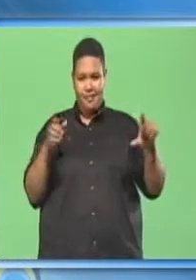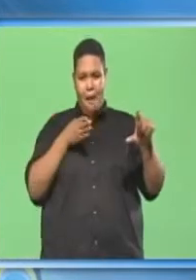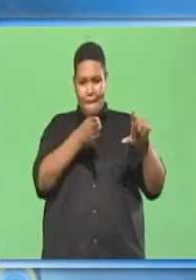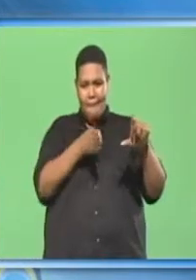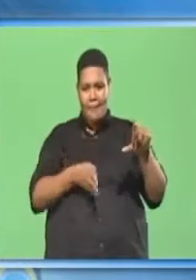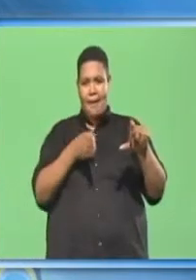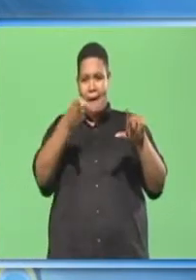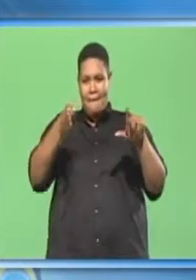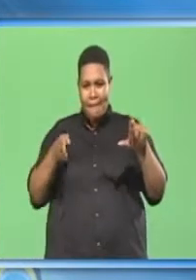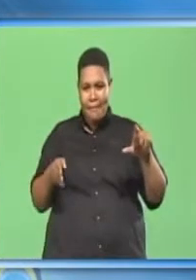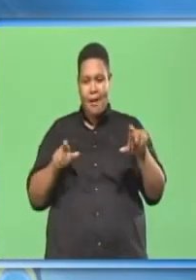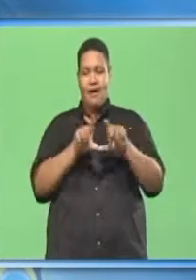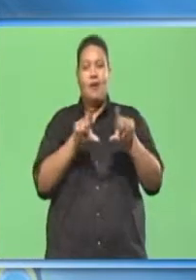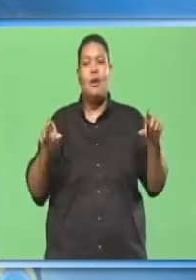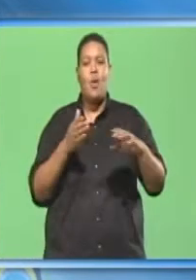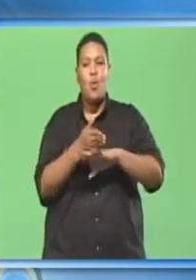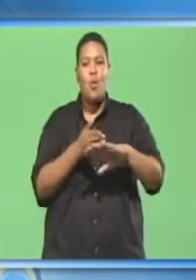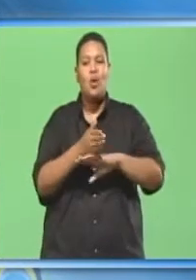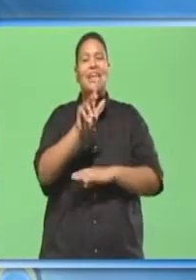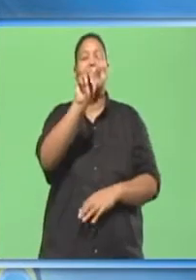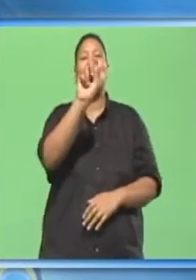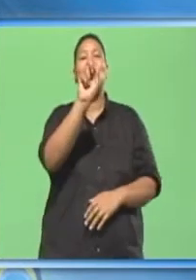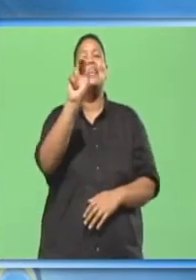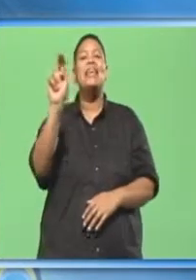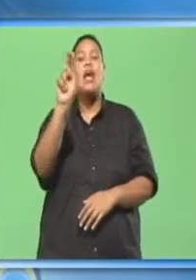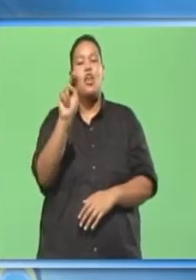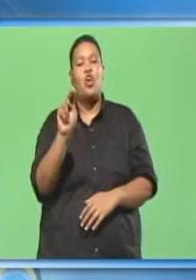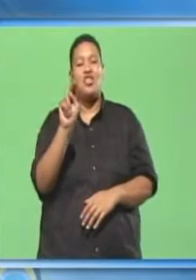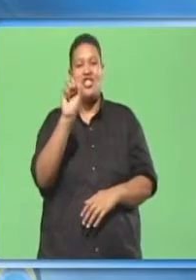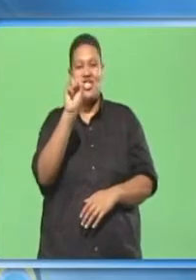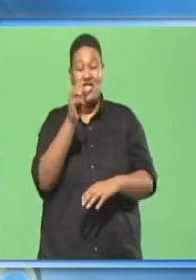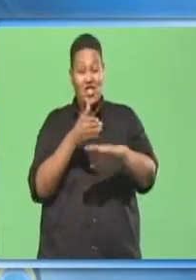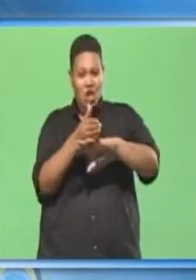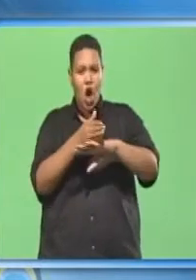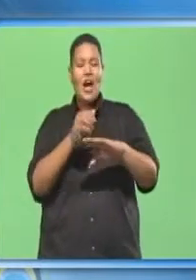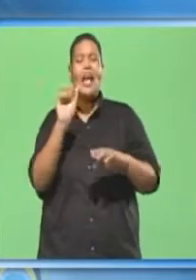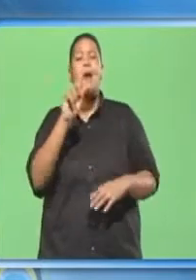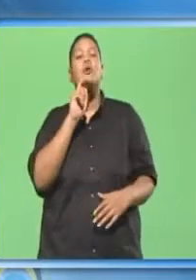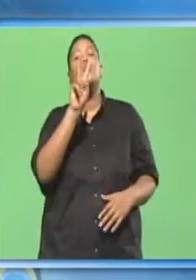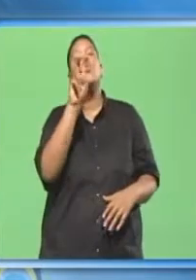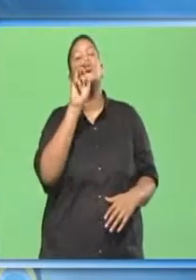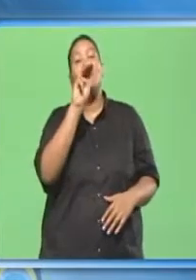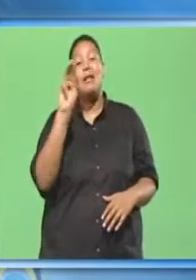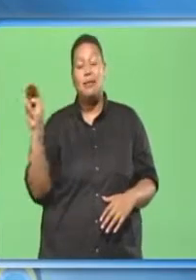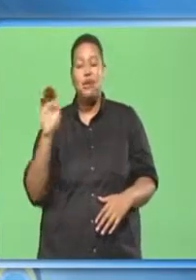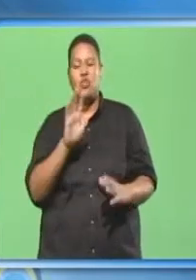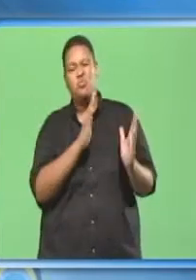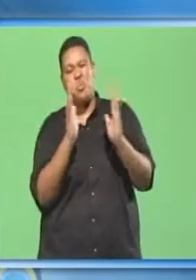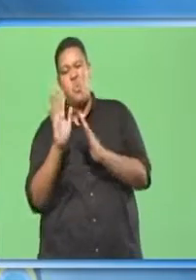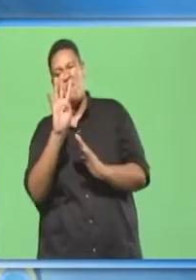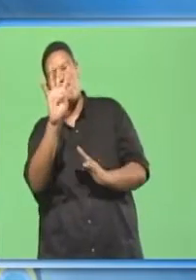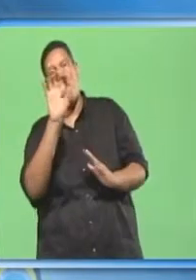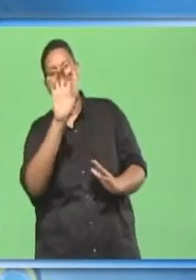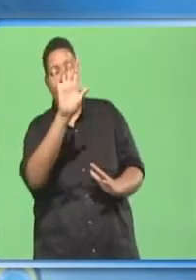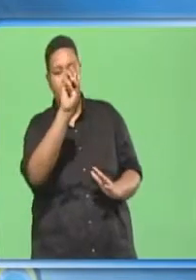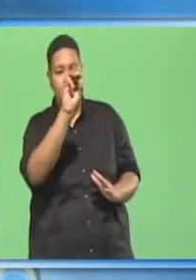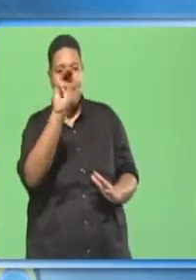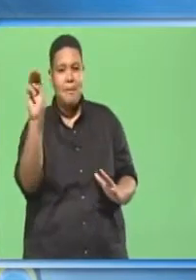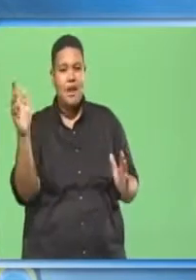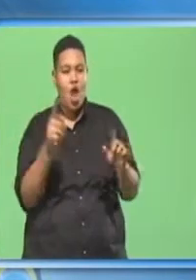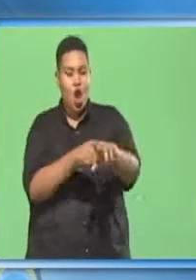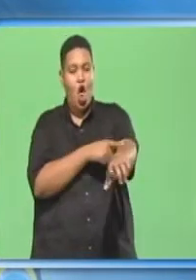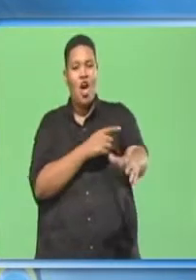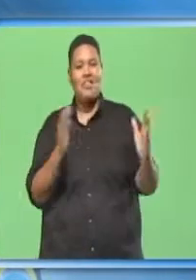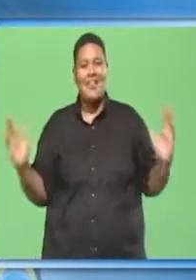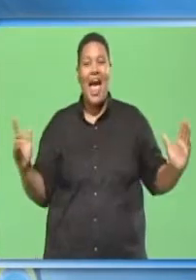of wood. Tenon saw. The blade of the tenon saw can be 200 millimeters to 450 millimeters long